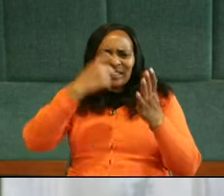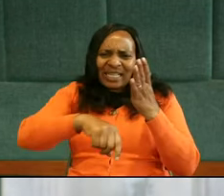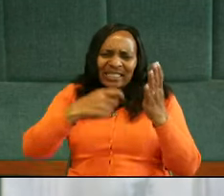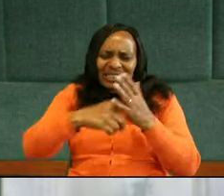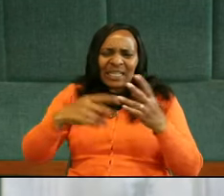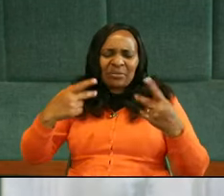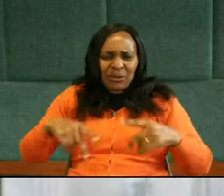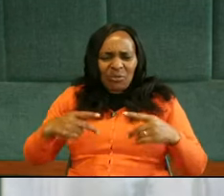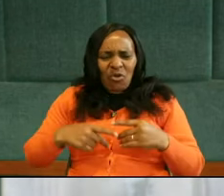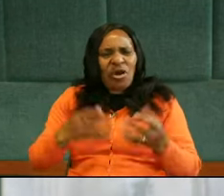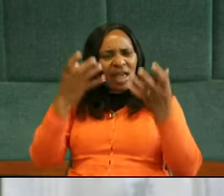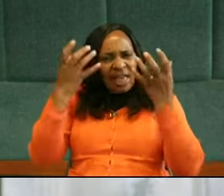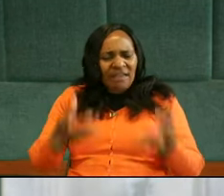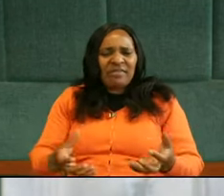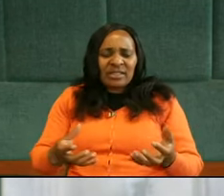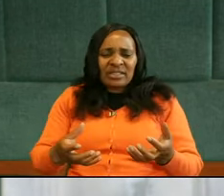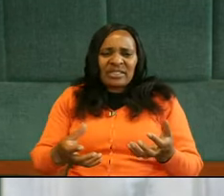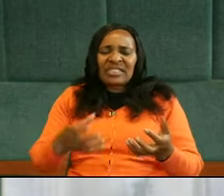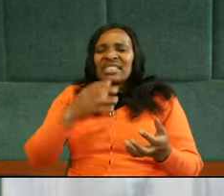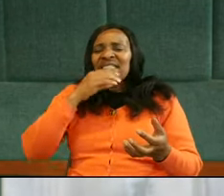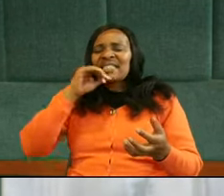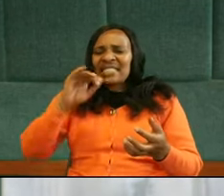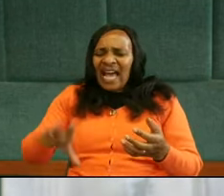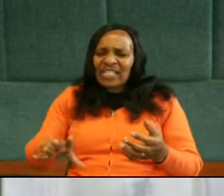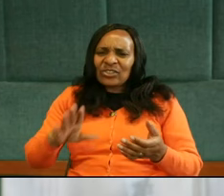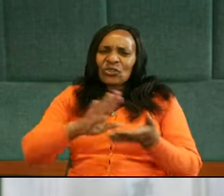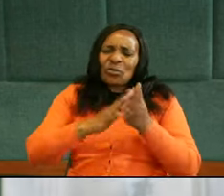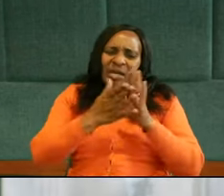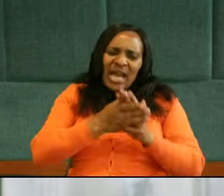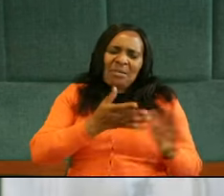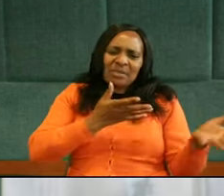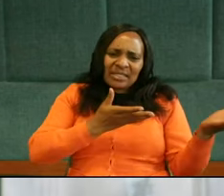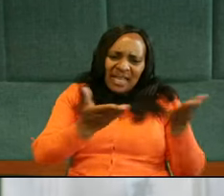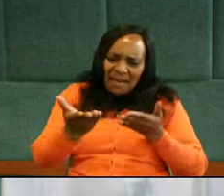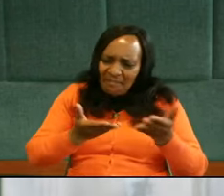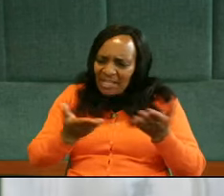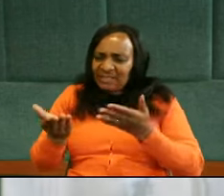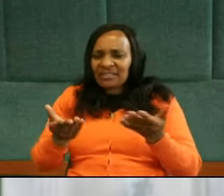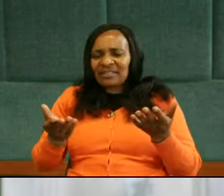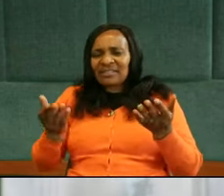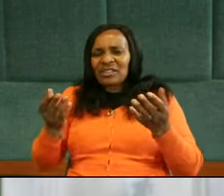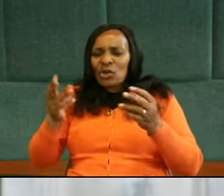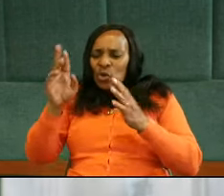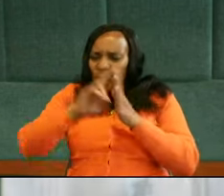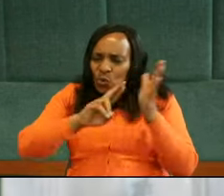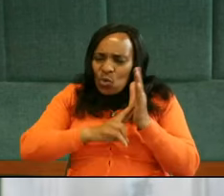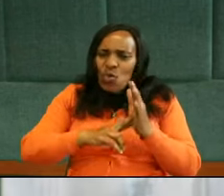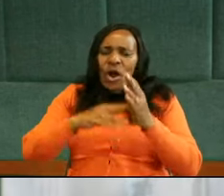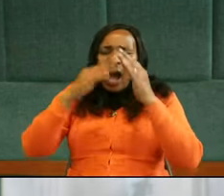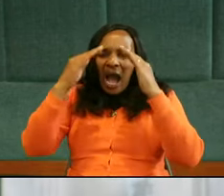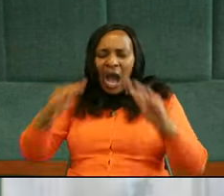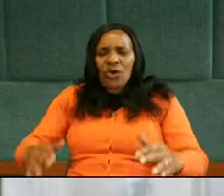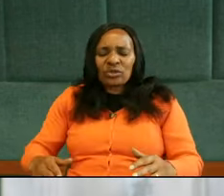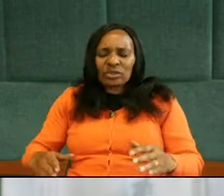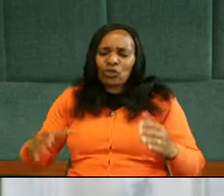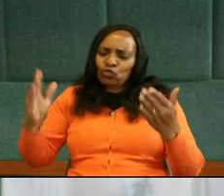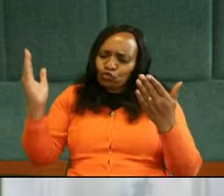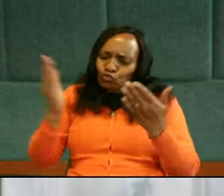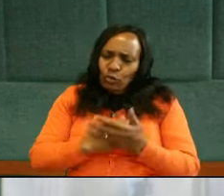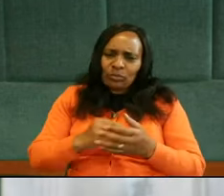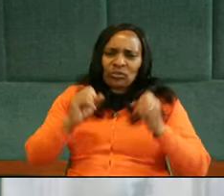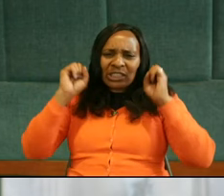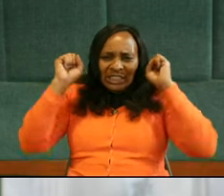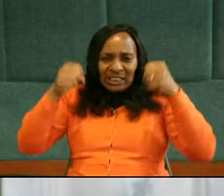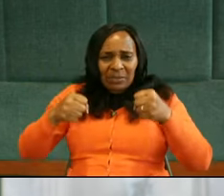took their sons to be his servants and to rule over his house. He took their sheep. But